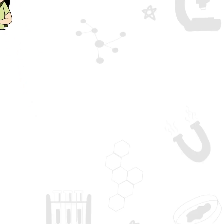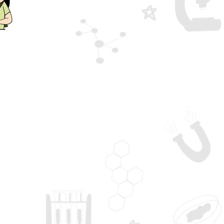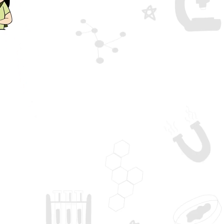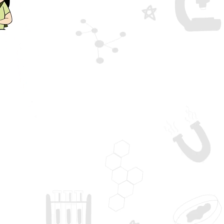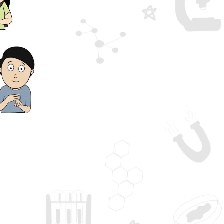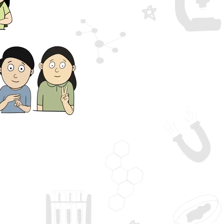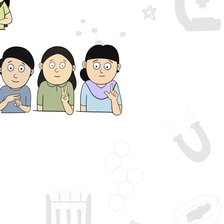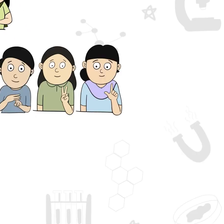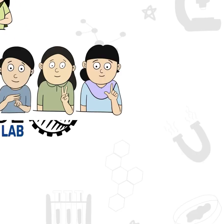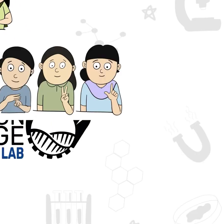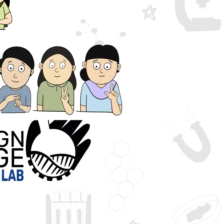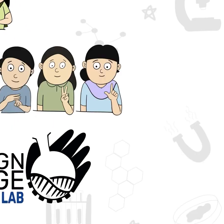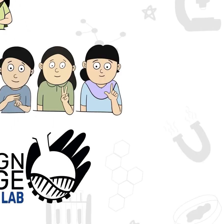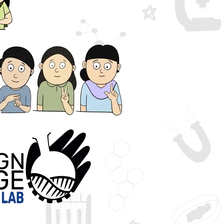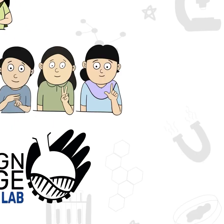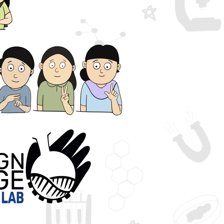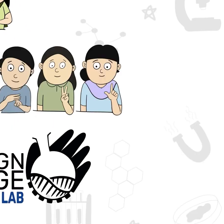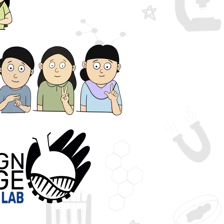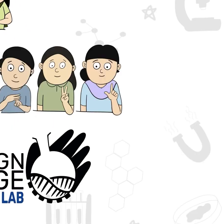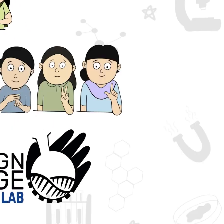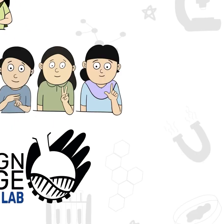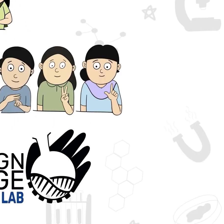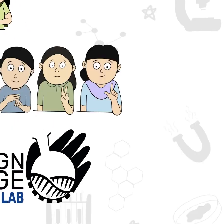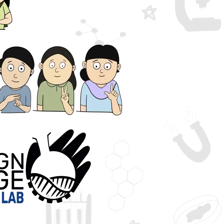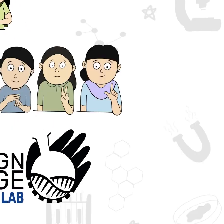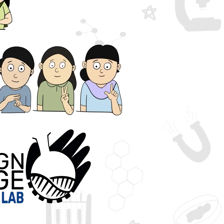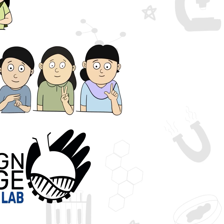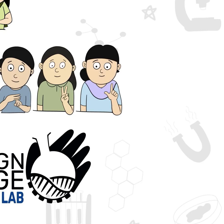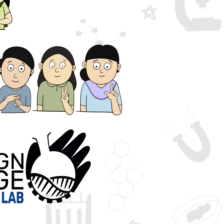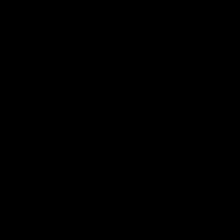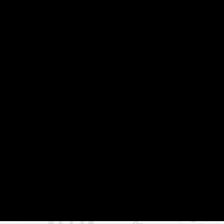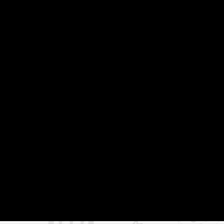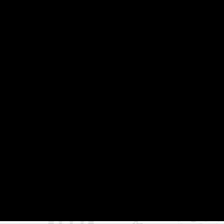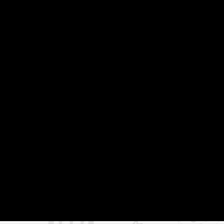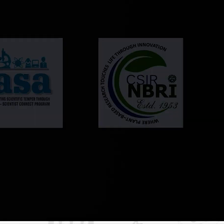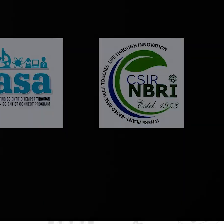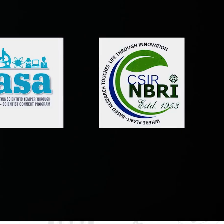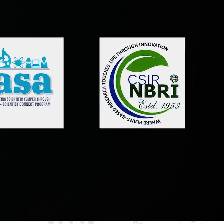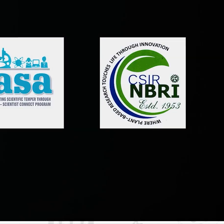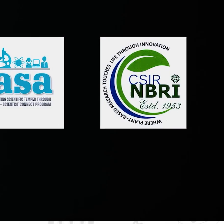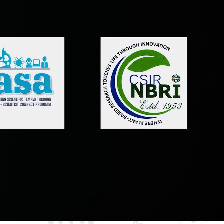Welcome to ISL enabled virtual lab of CSIR.